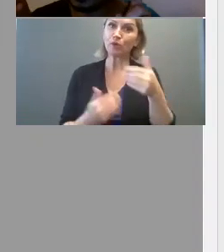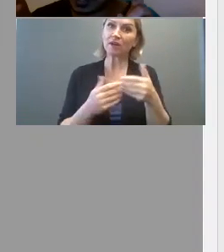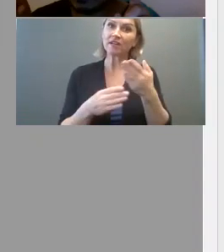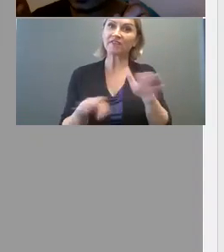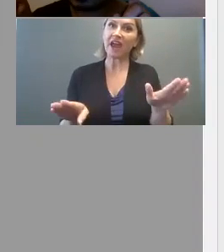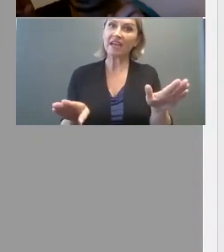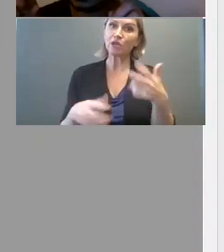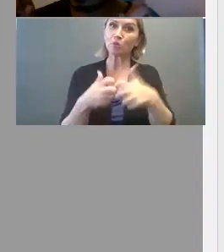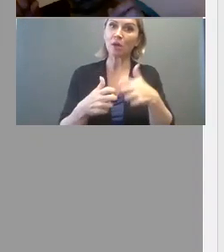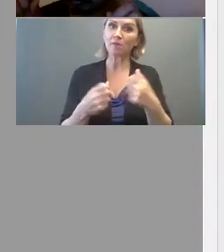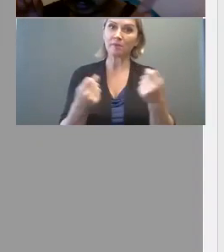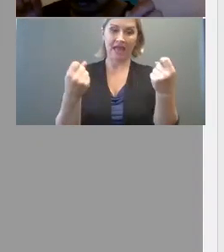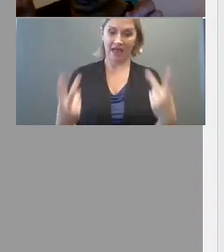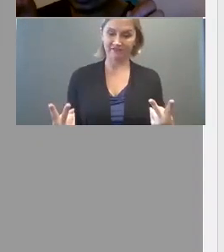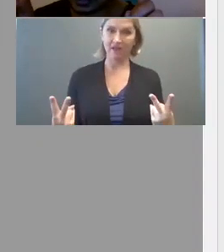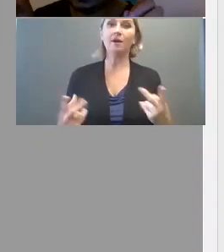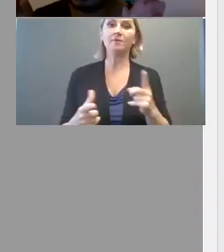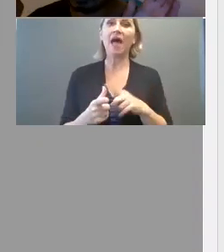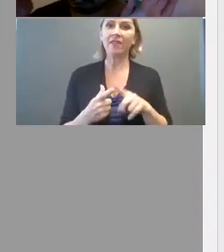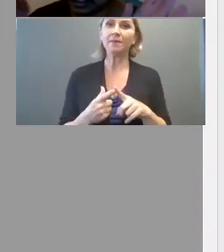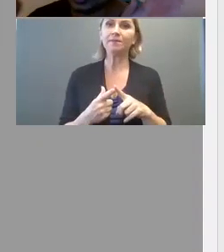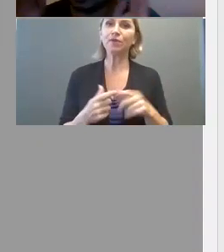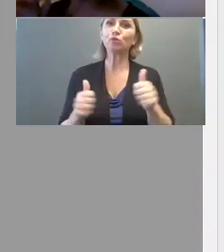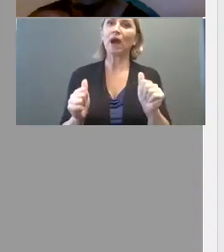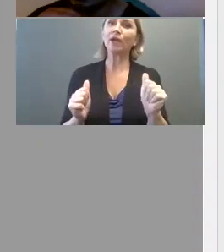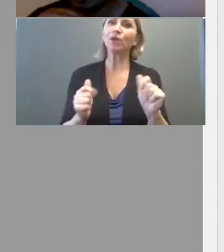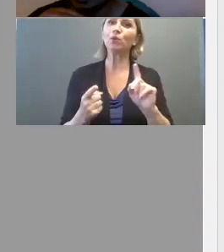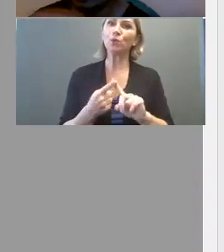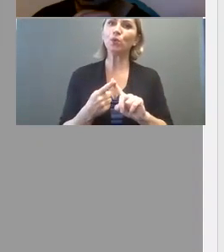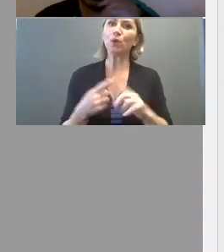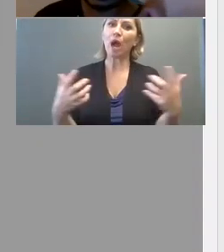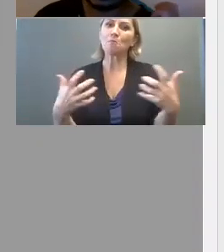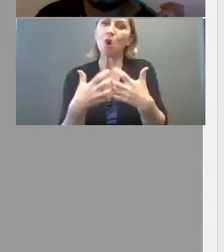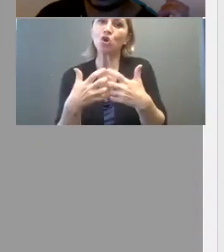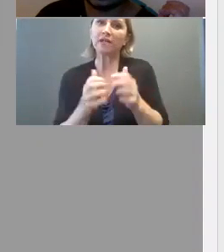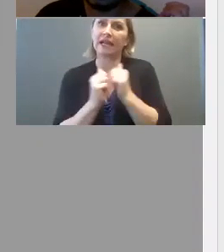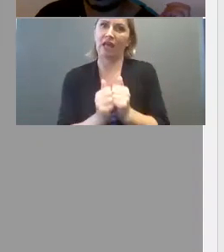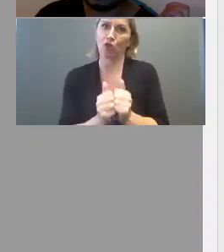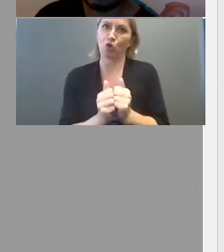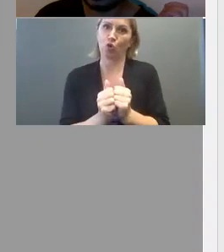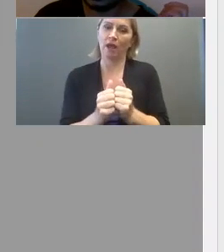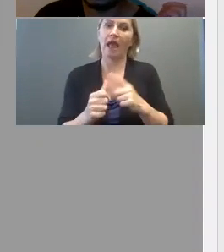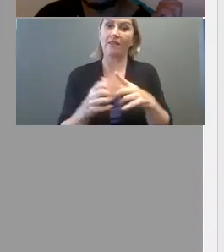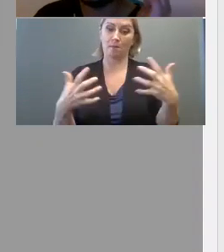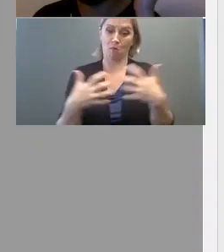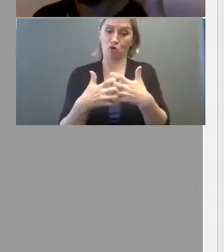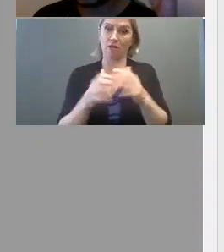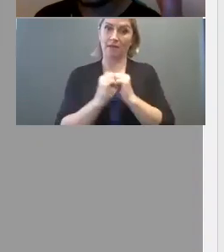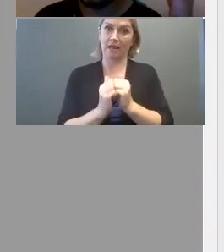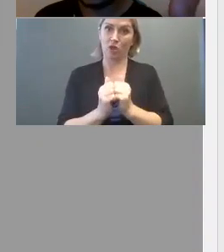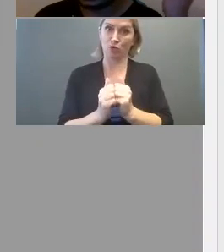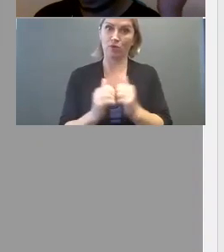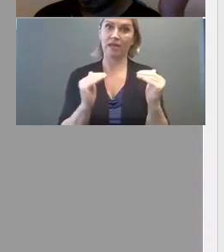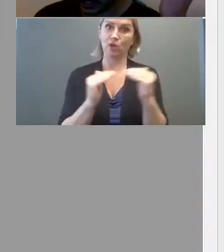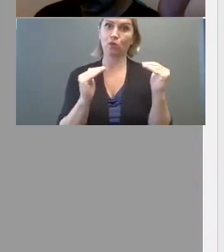problem into two halves, and you're trying to merge both of them together, and merging both of them together requires